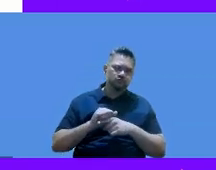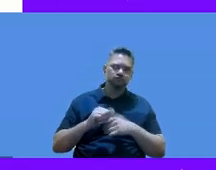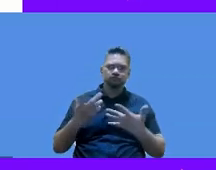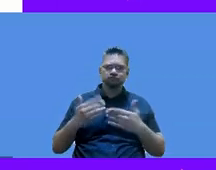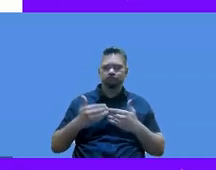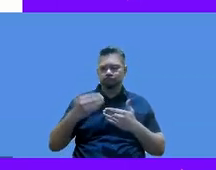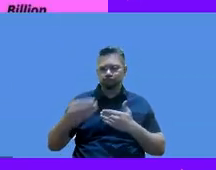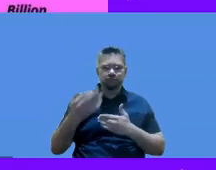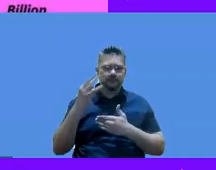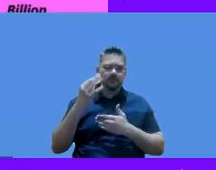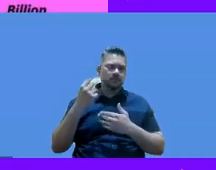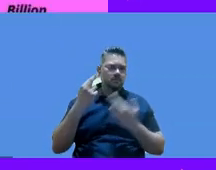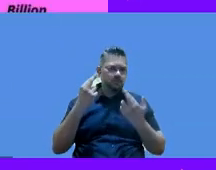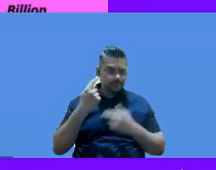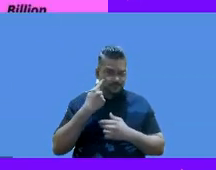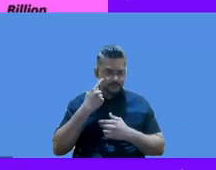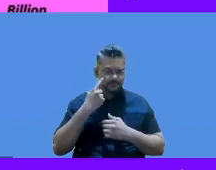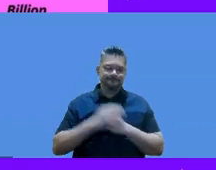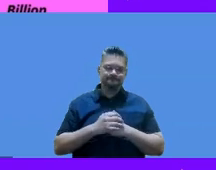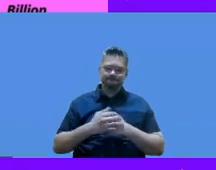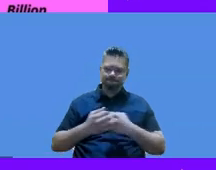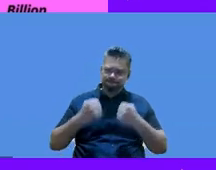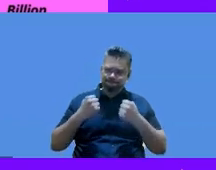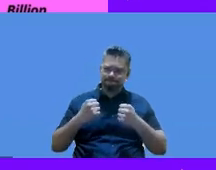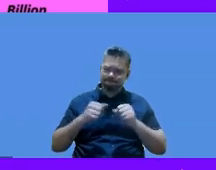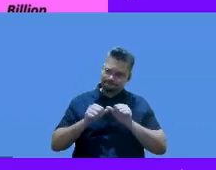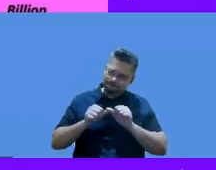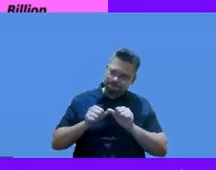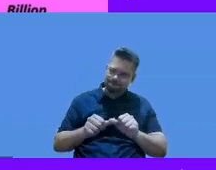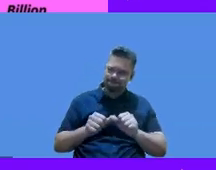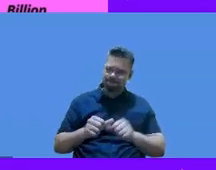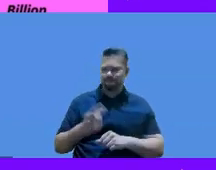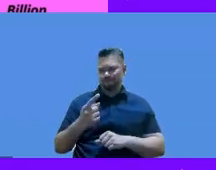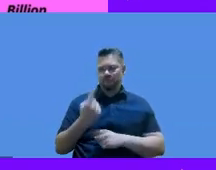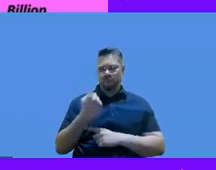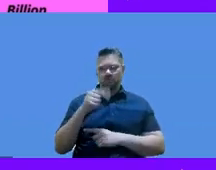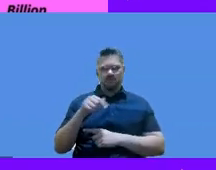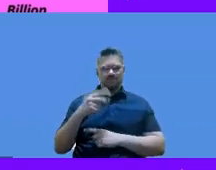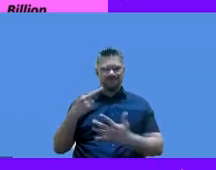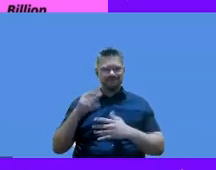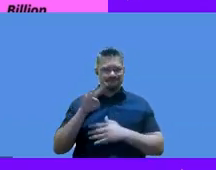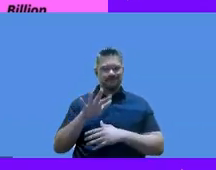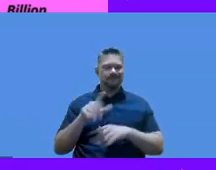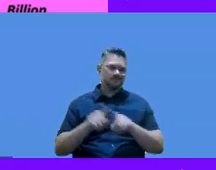this momentum going. You are what part of the 1.8. And we can't wait for you to be able to speak